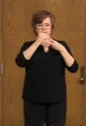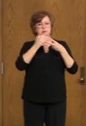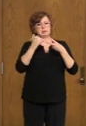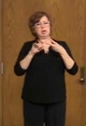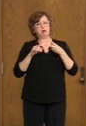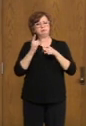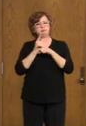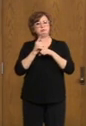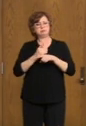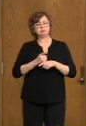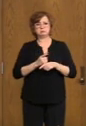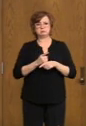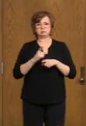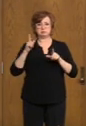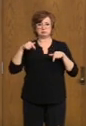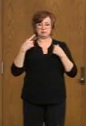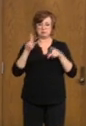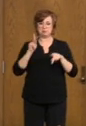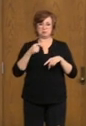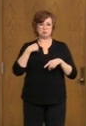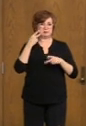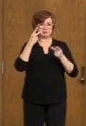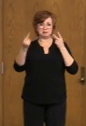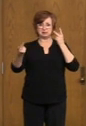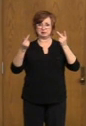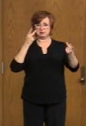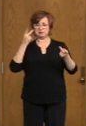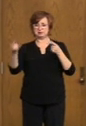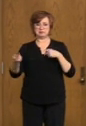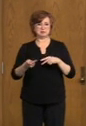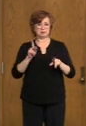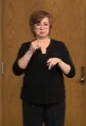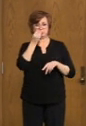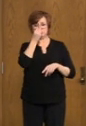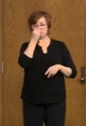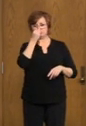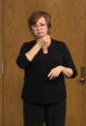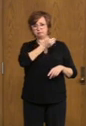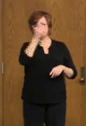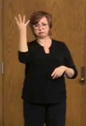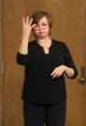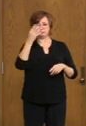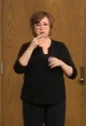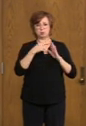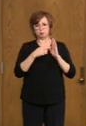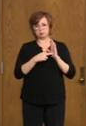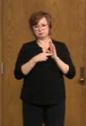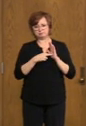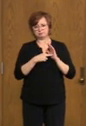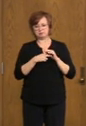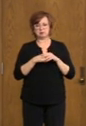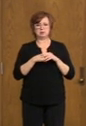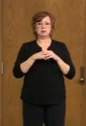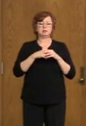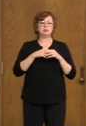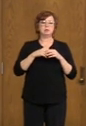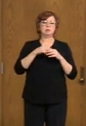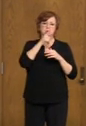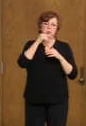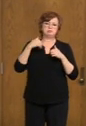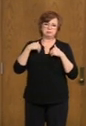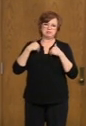people aren't complying with the current guidance, and it seems to be mostly younger people or in situations where people feel compelled to go because of the death